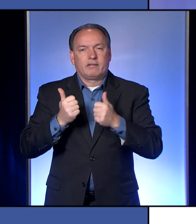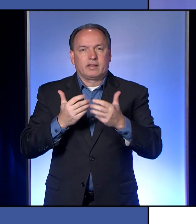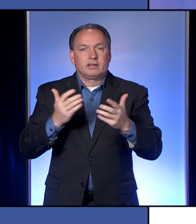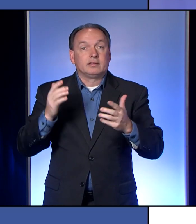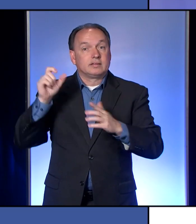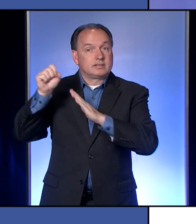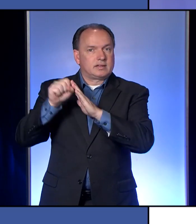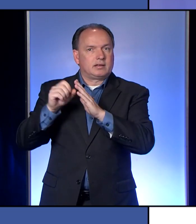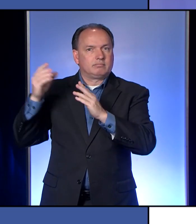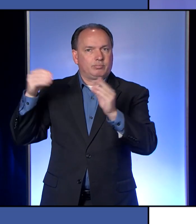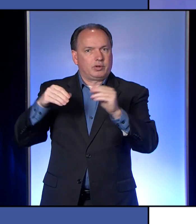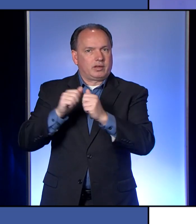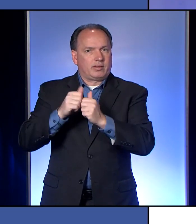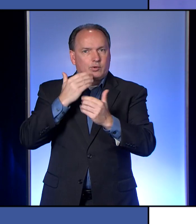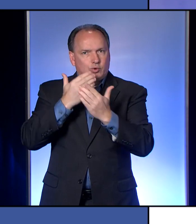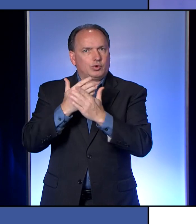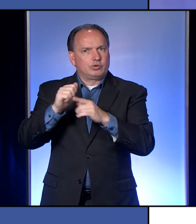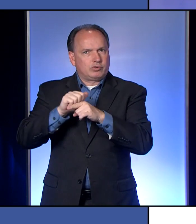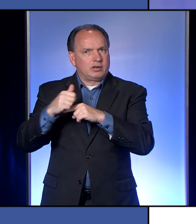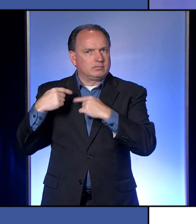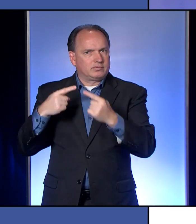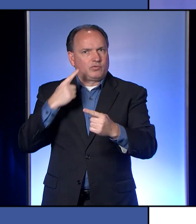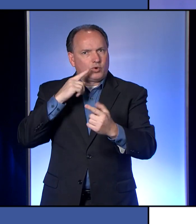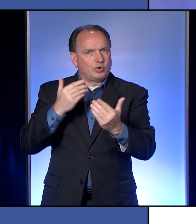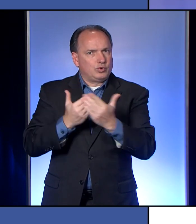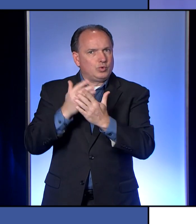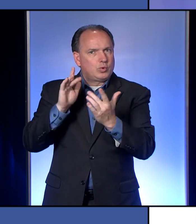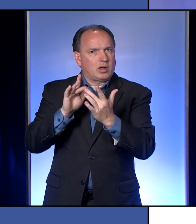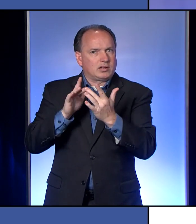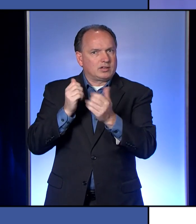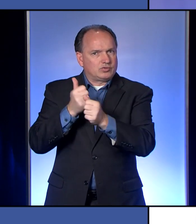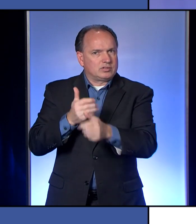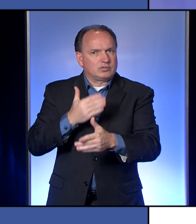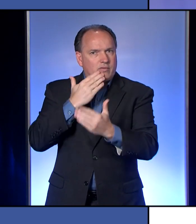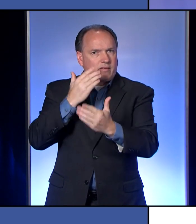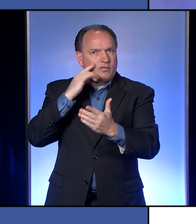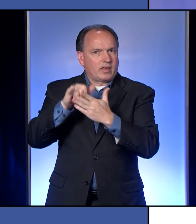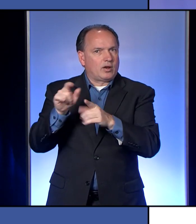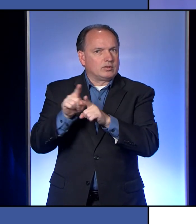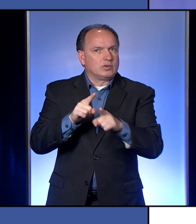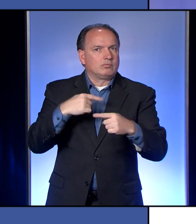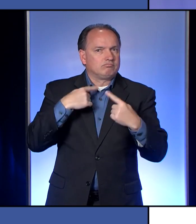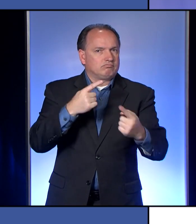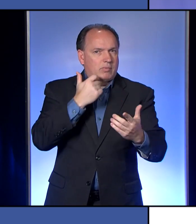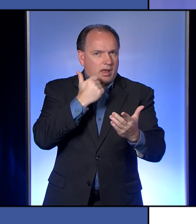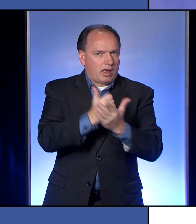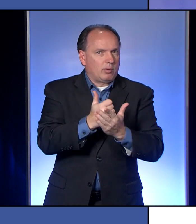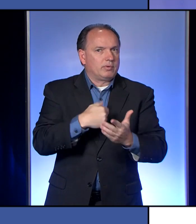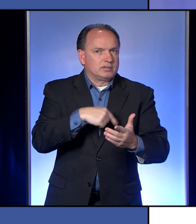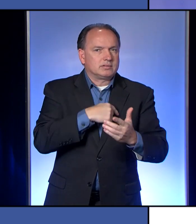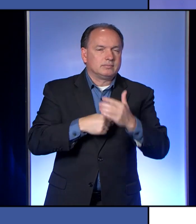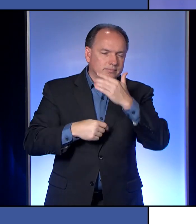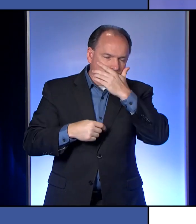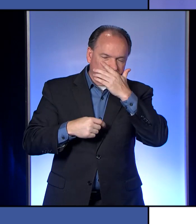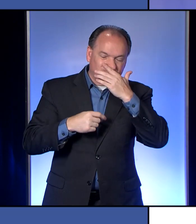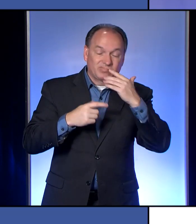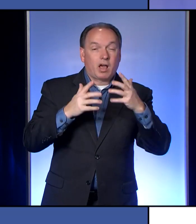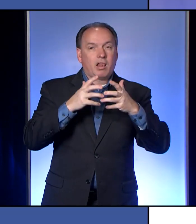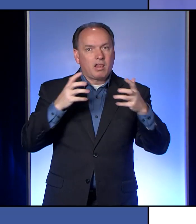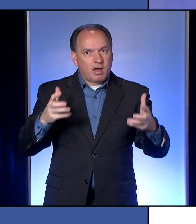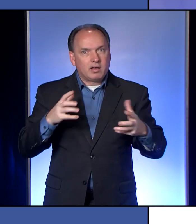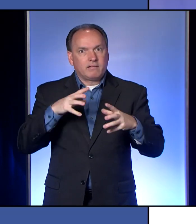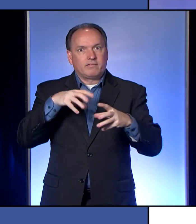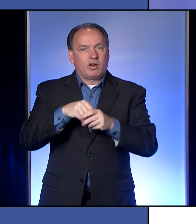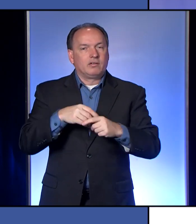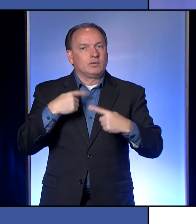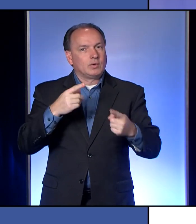has put together some good training for new contact tracers, and so we're grateful for that too. That's going to really help. And there's a lot to this,